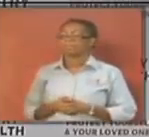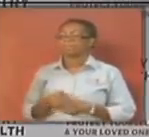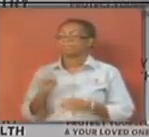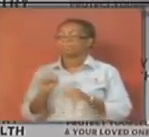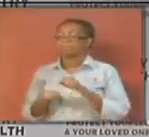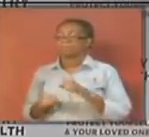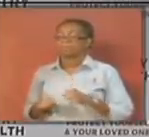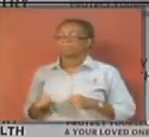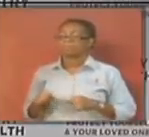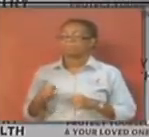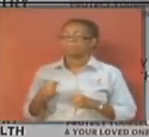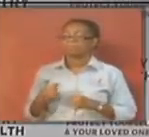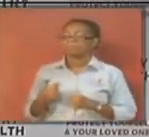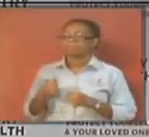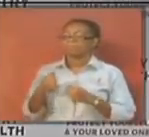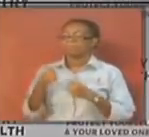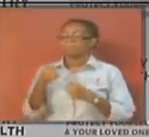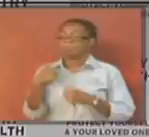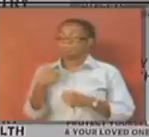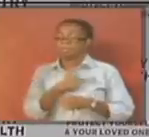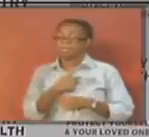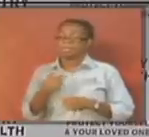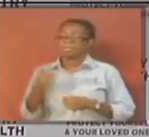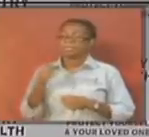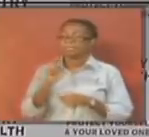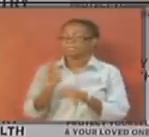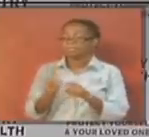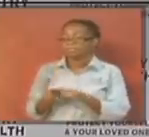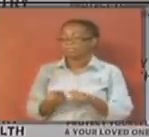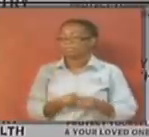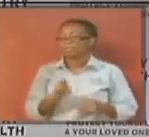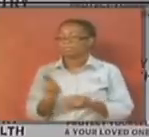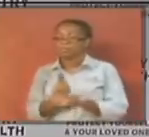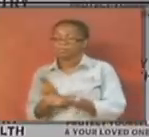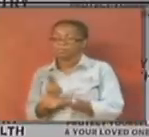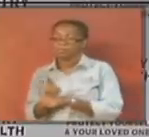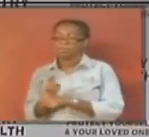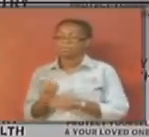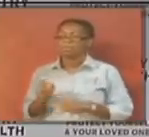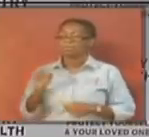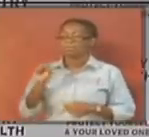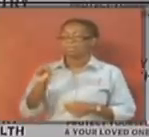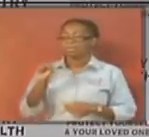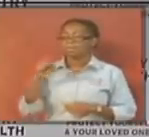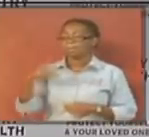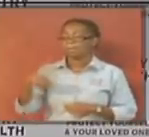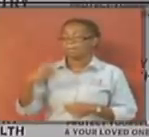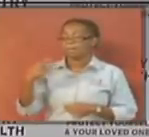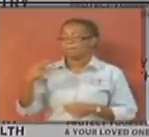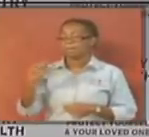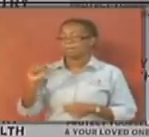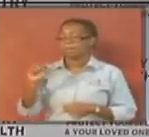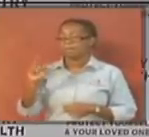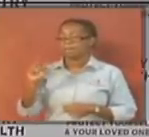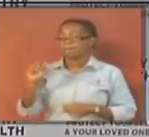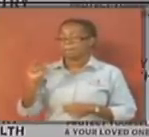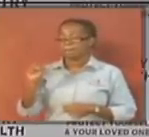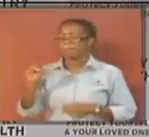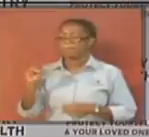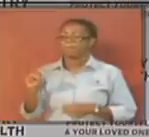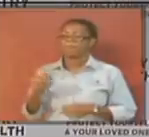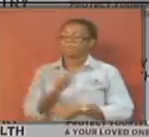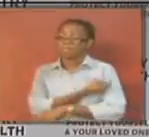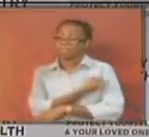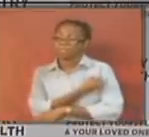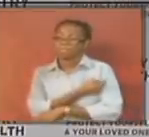Sinopharm vaccine in that particular company, but I can't say, we can't rule out anything going forward in terms of the type of vaccines that we will use